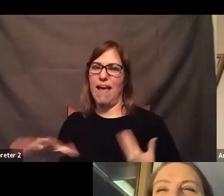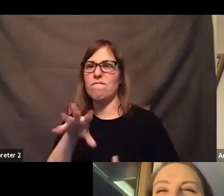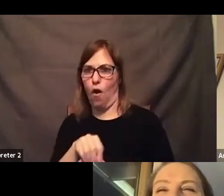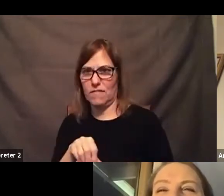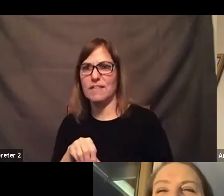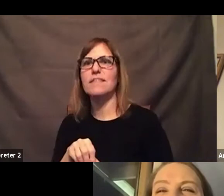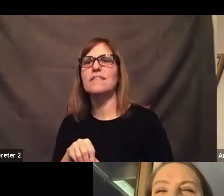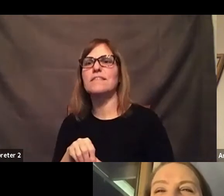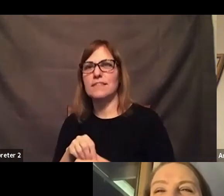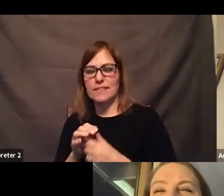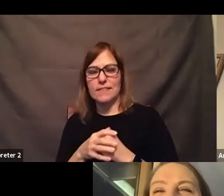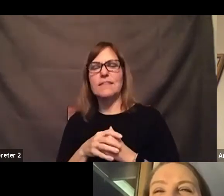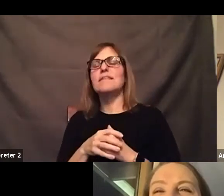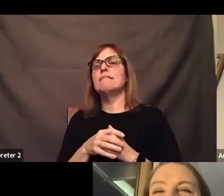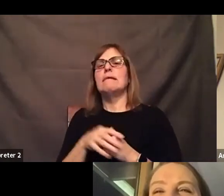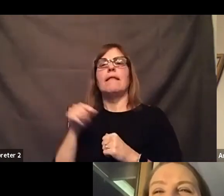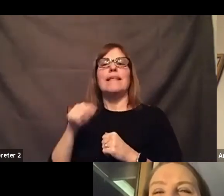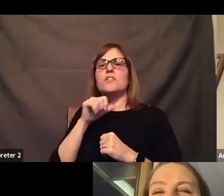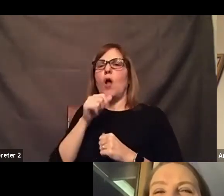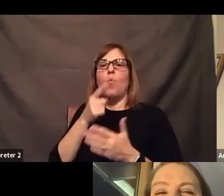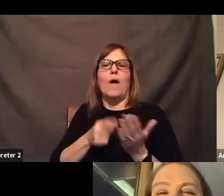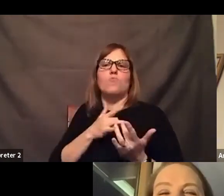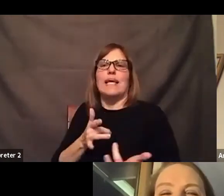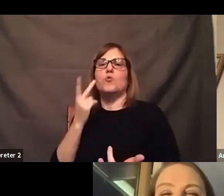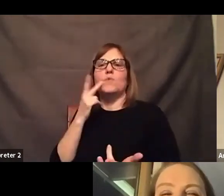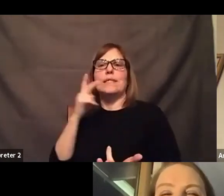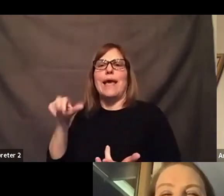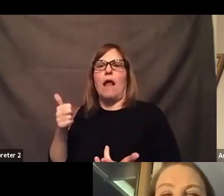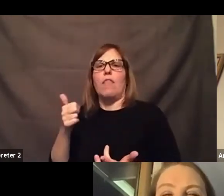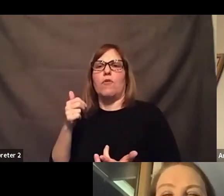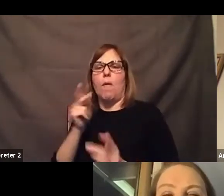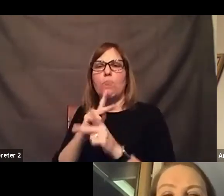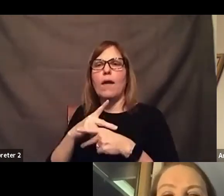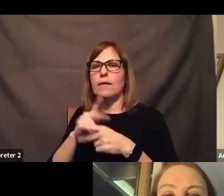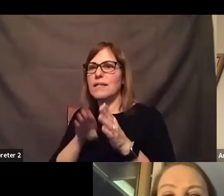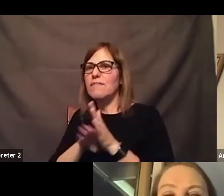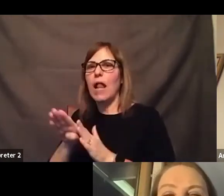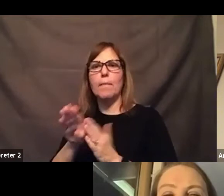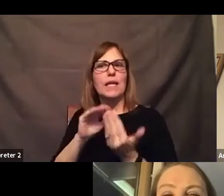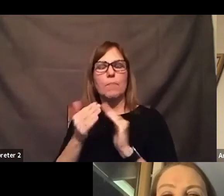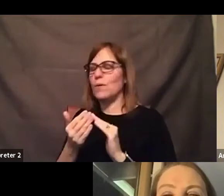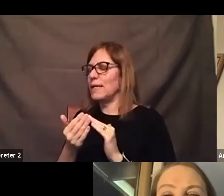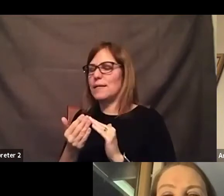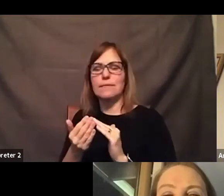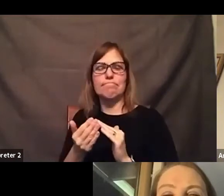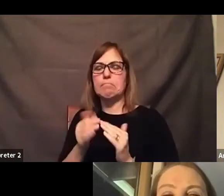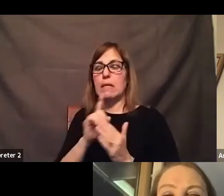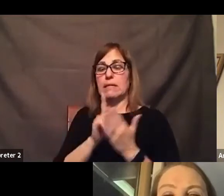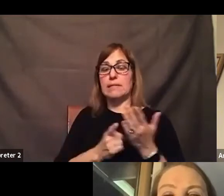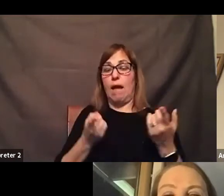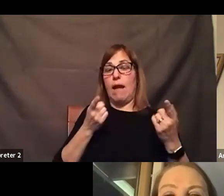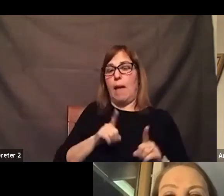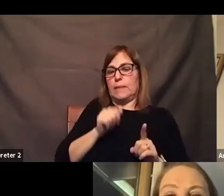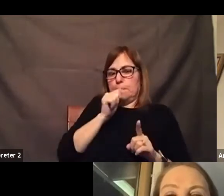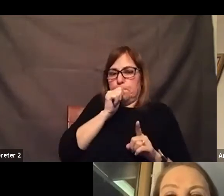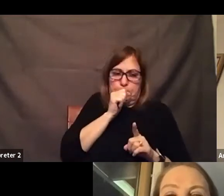This is not what you typically see in a lot of other product development communities, where the design happens in secret.